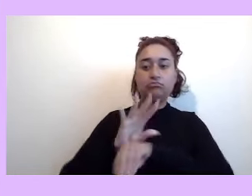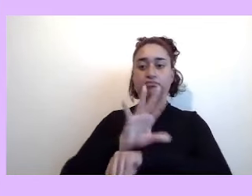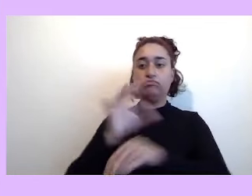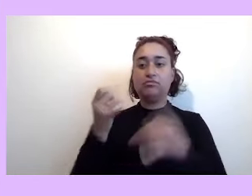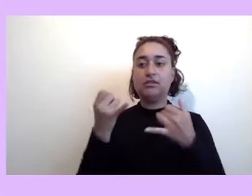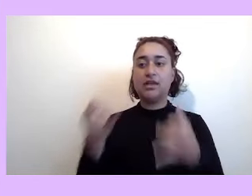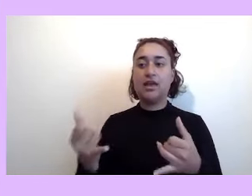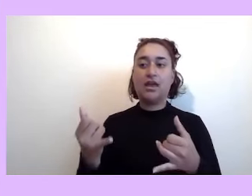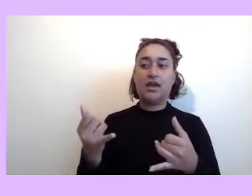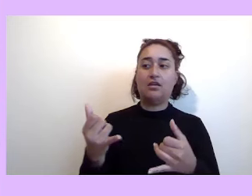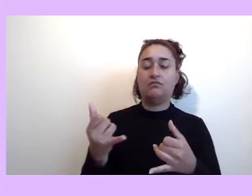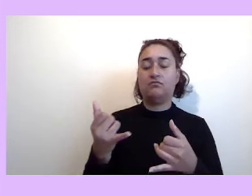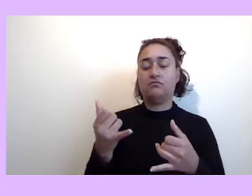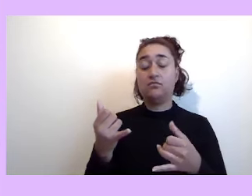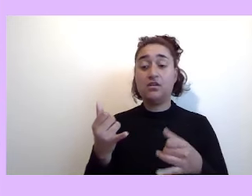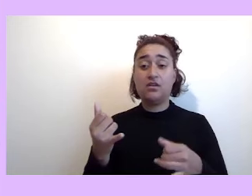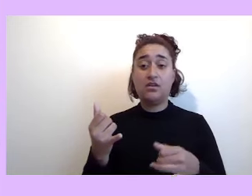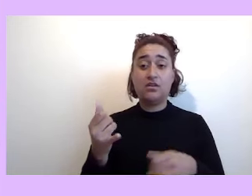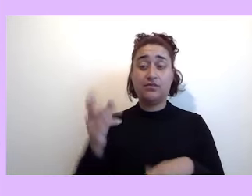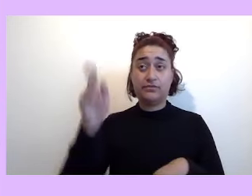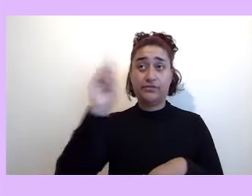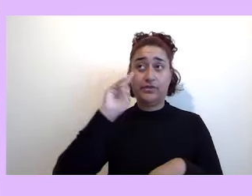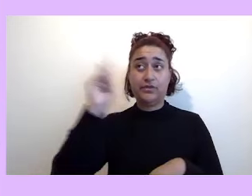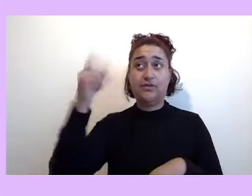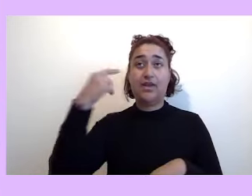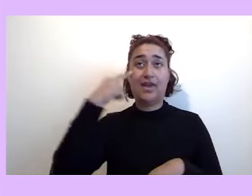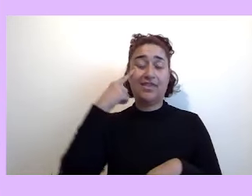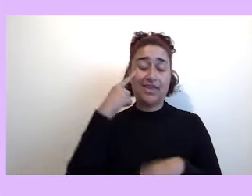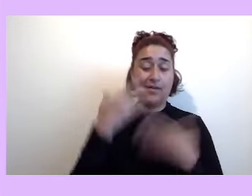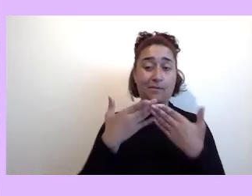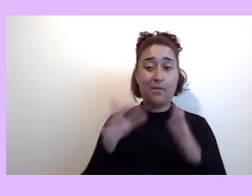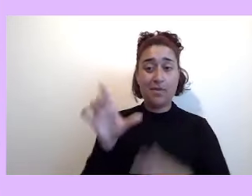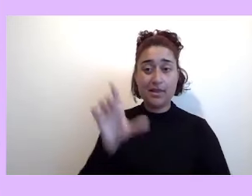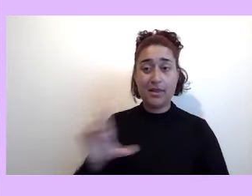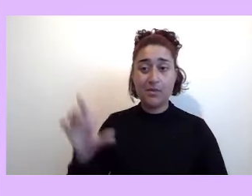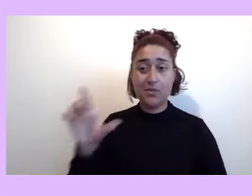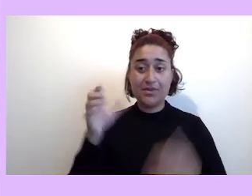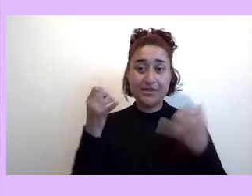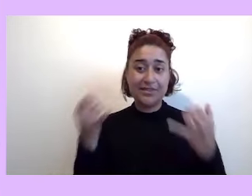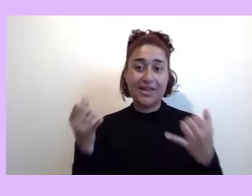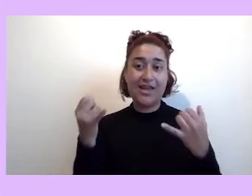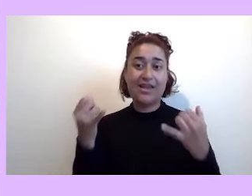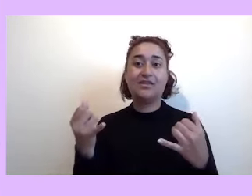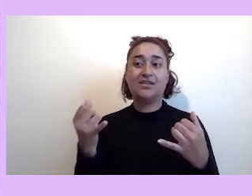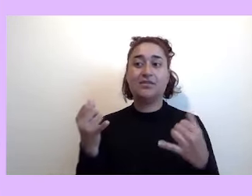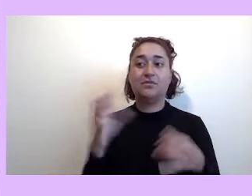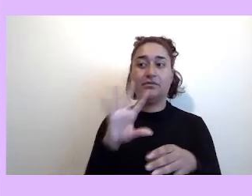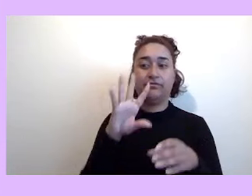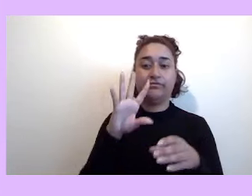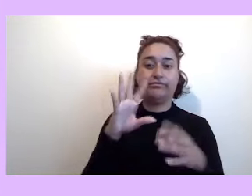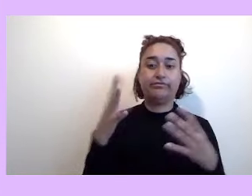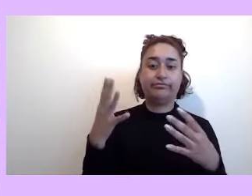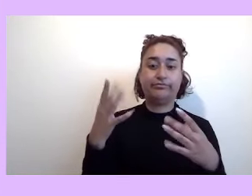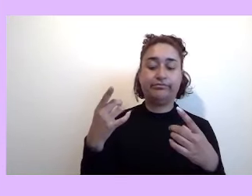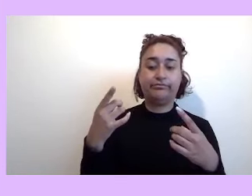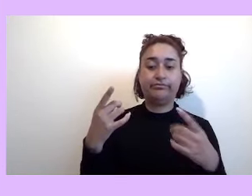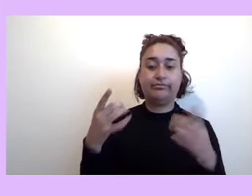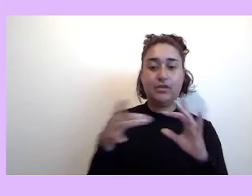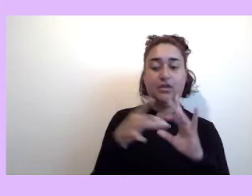we are? Philosophically, I think of public libraries today as being at the intersection of education and lifelong learning,